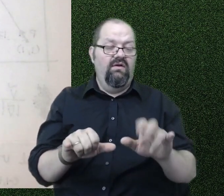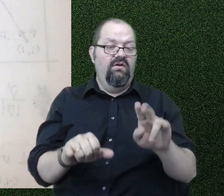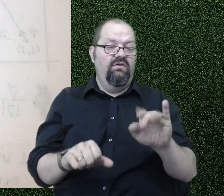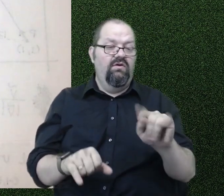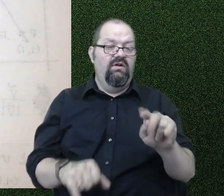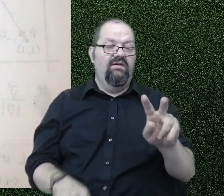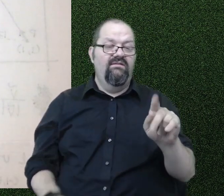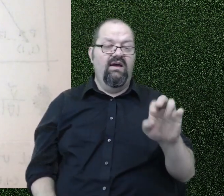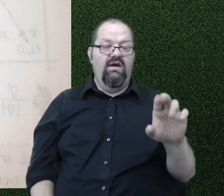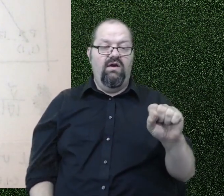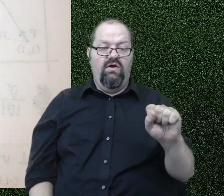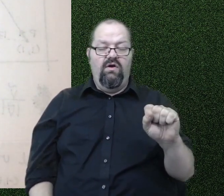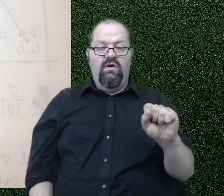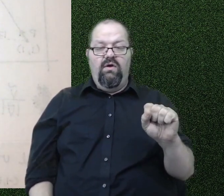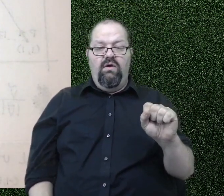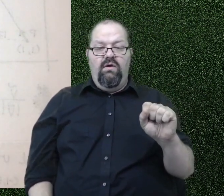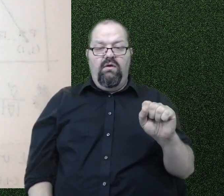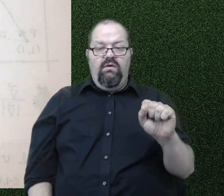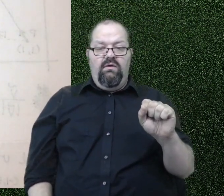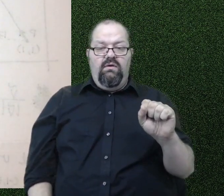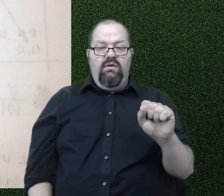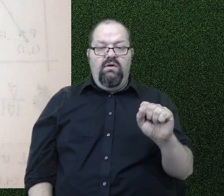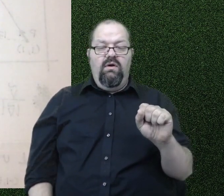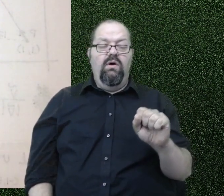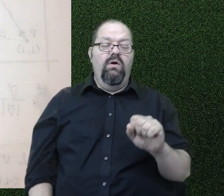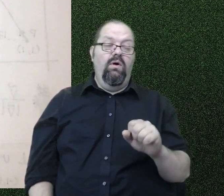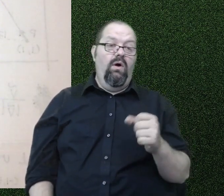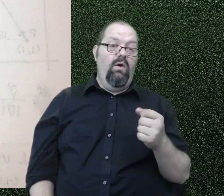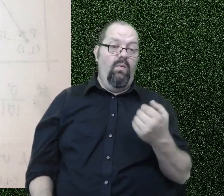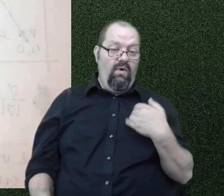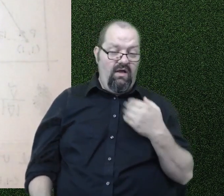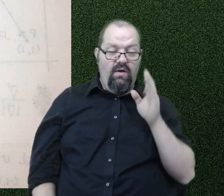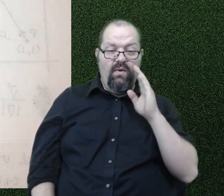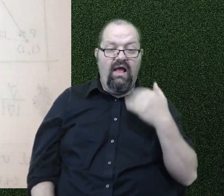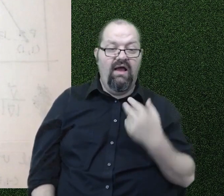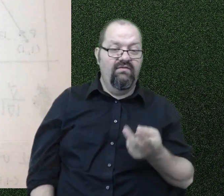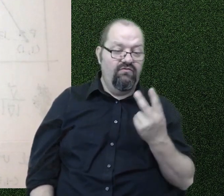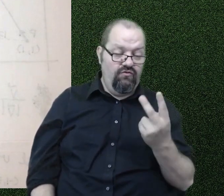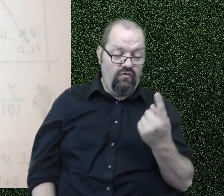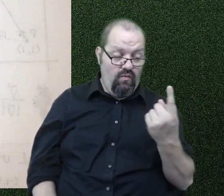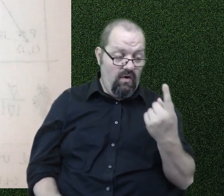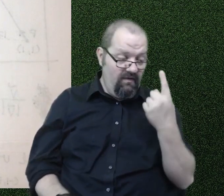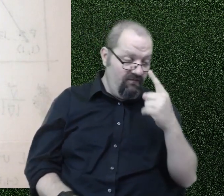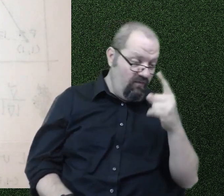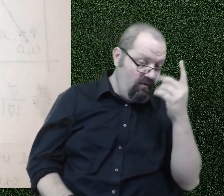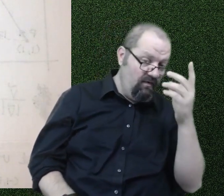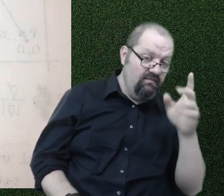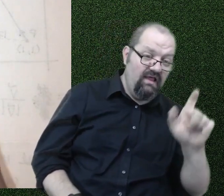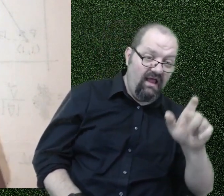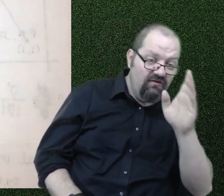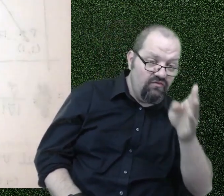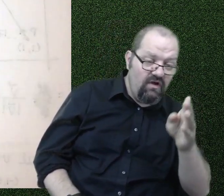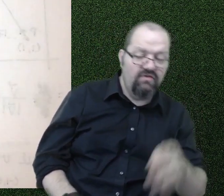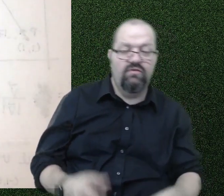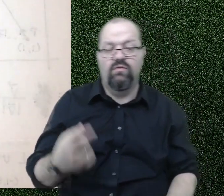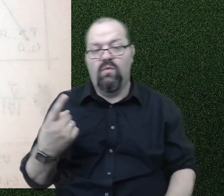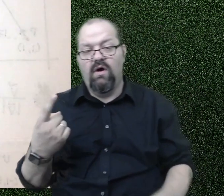unit vectors, one that goes in the x direction and the other one that goes in the y direction. They're always perpendicular from each